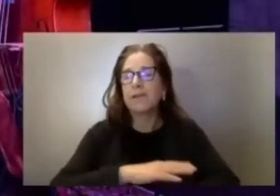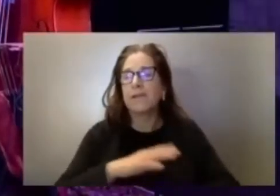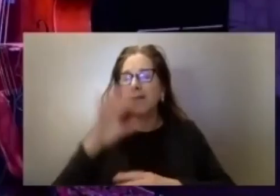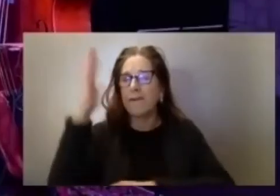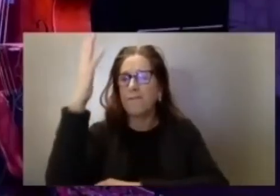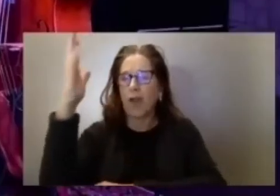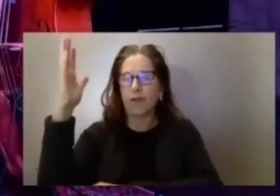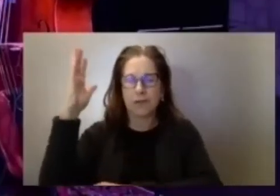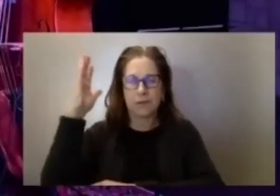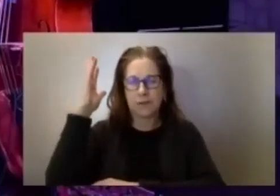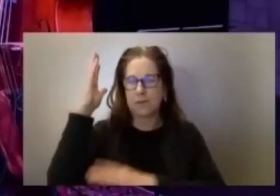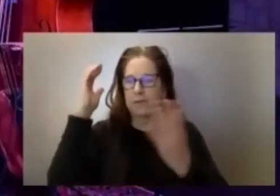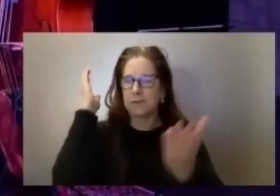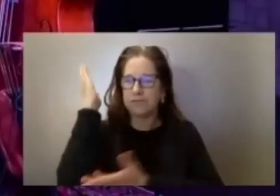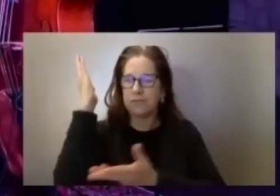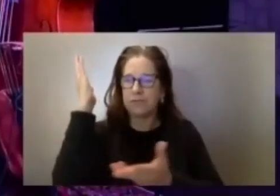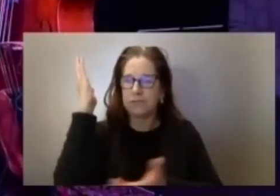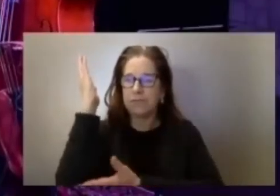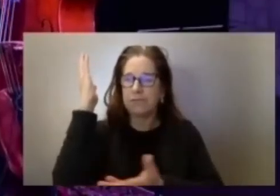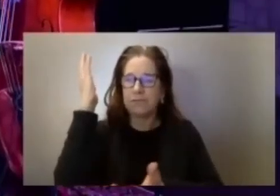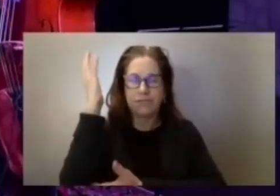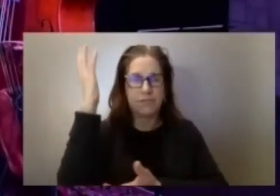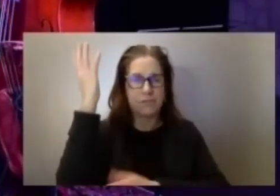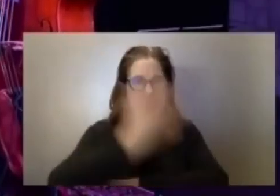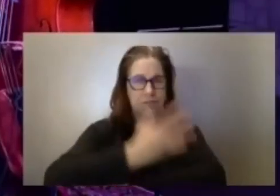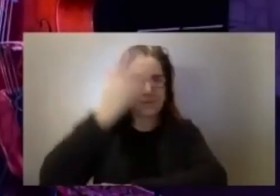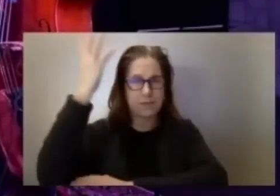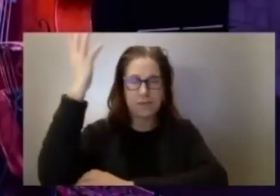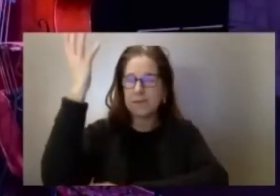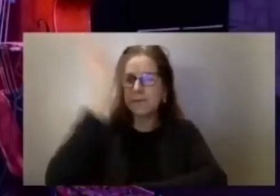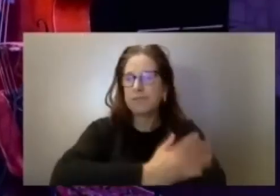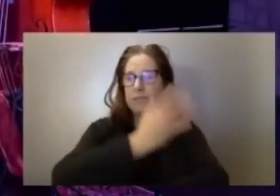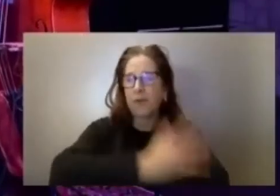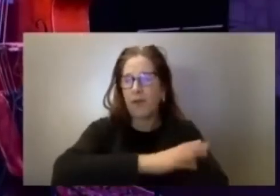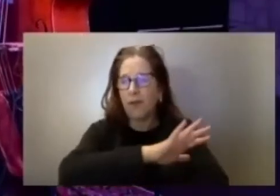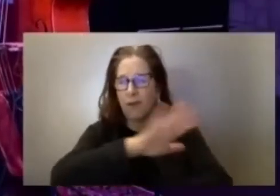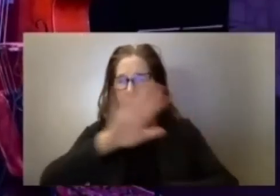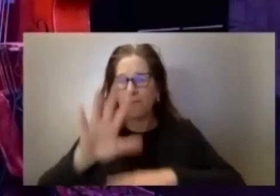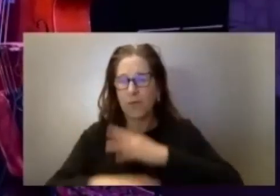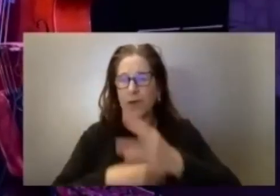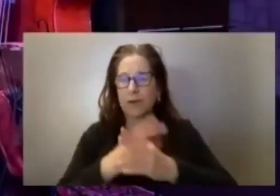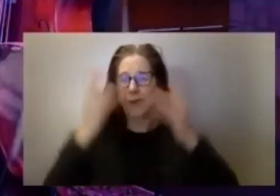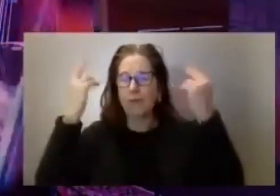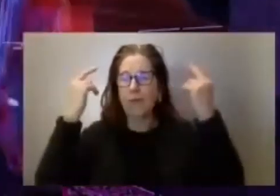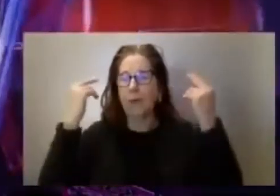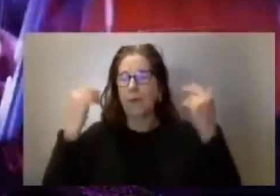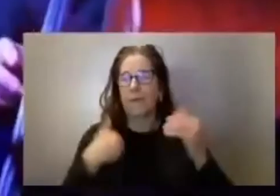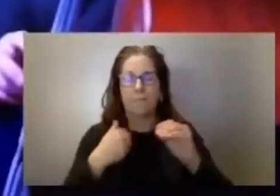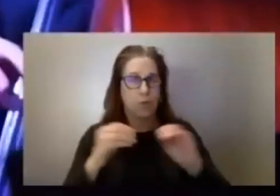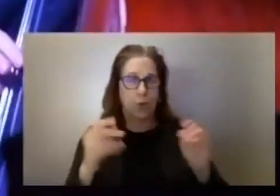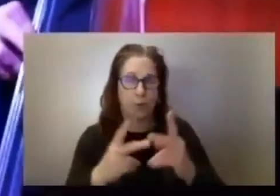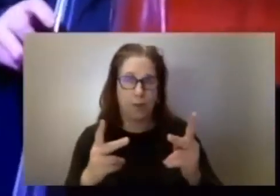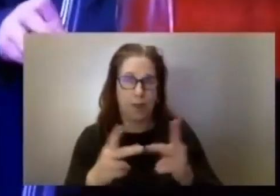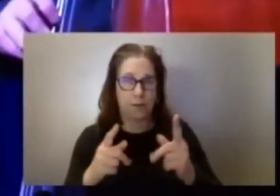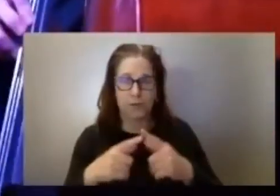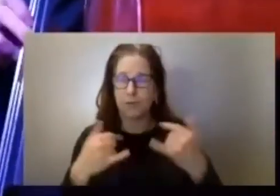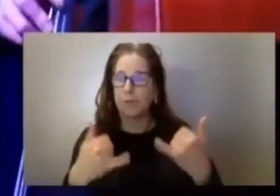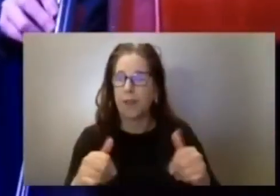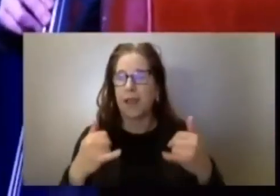Forests were being mowed down all over the world, and Rabbit had no place left to play.